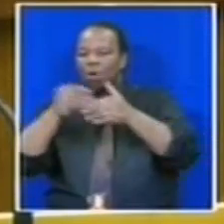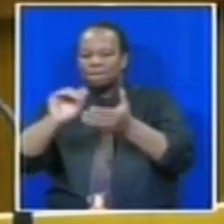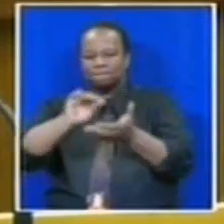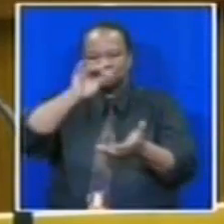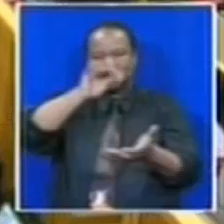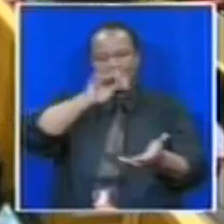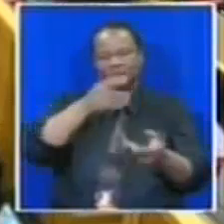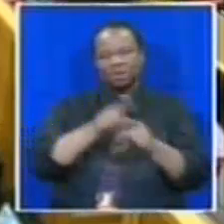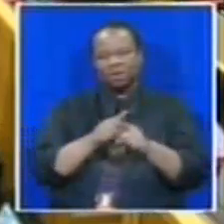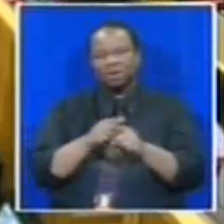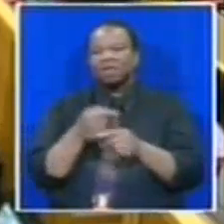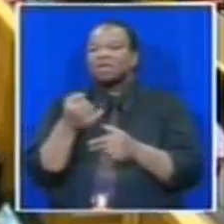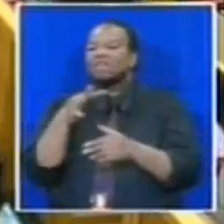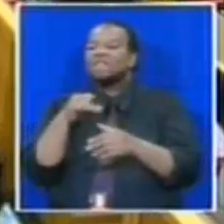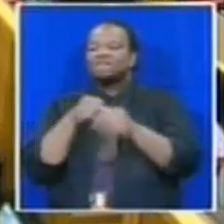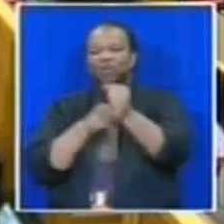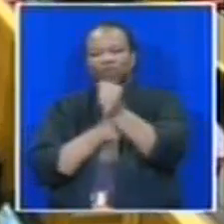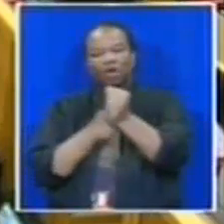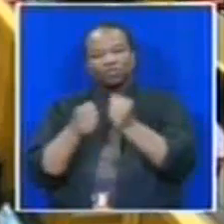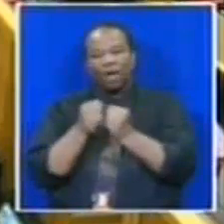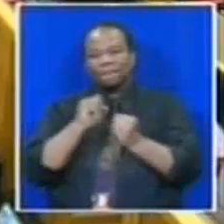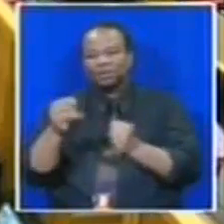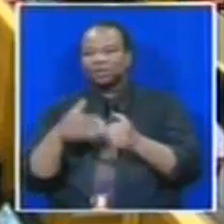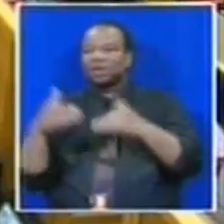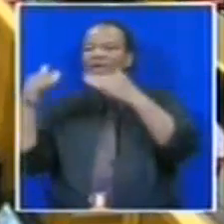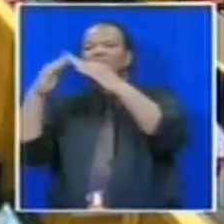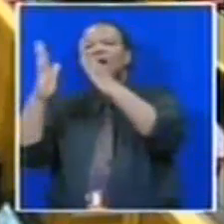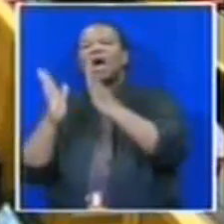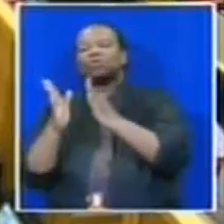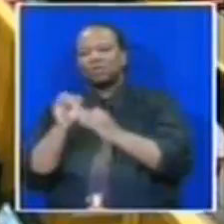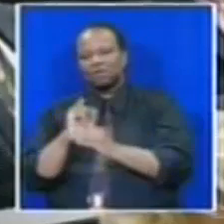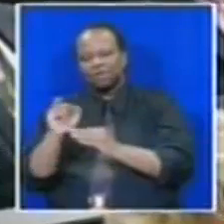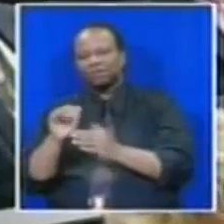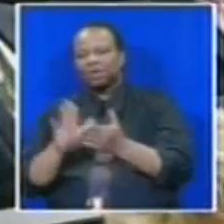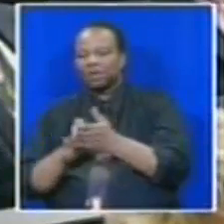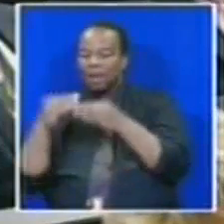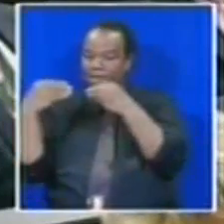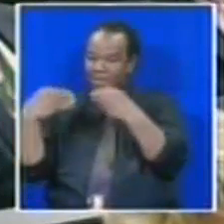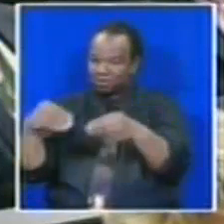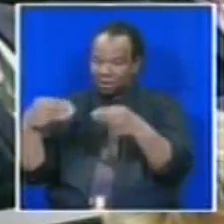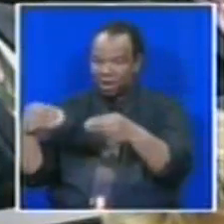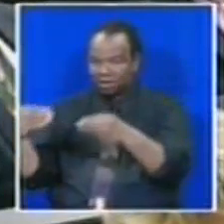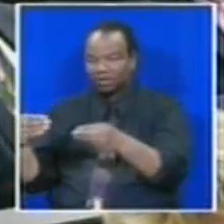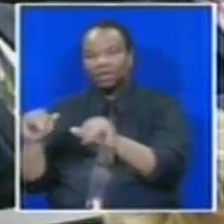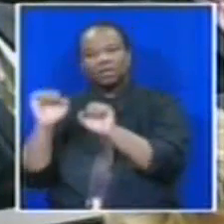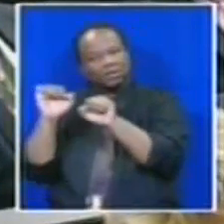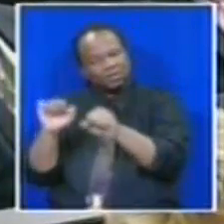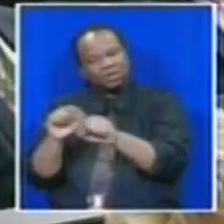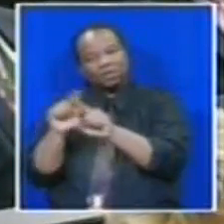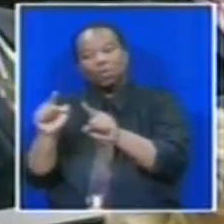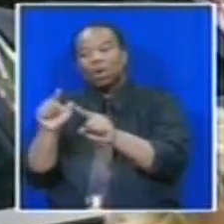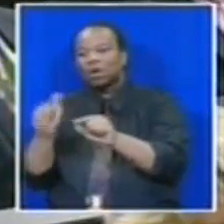Infrastructure investment and financing of housing and enterprise development will give greater impetus to growth over the period